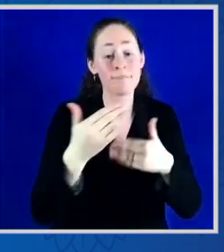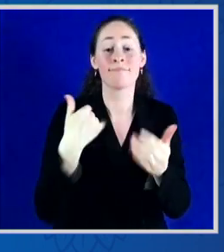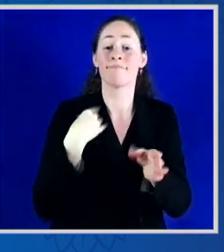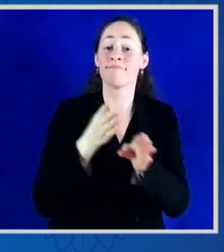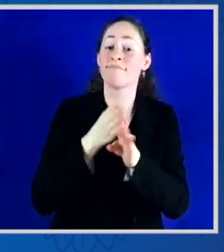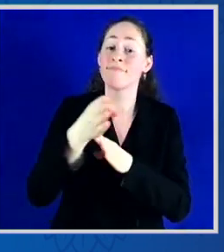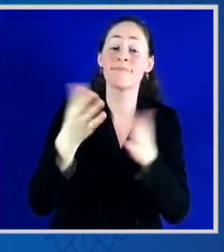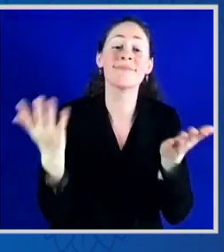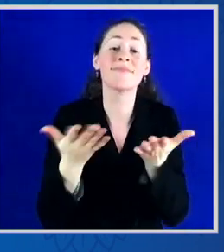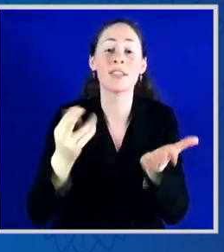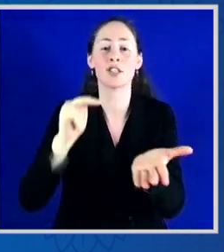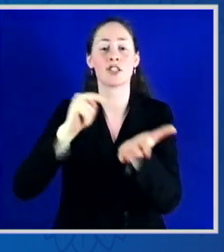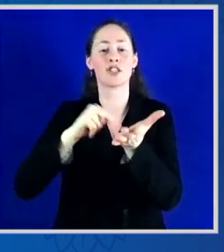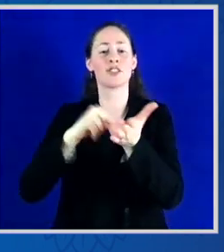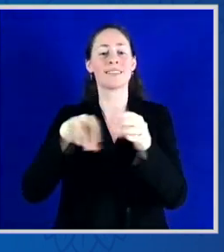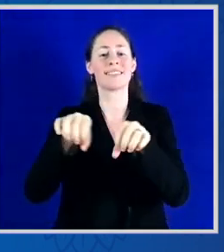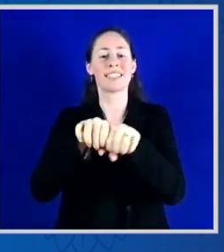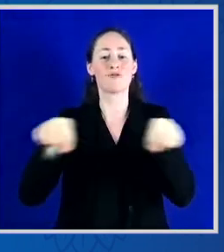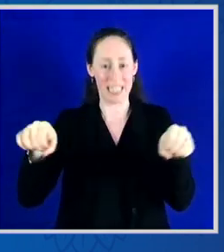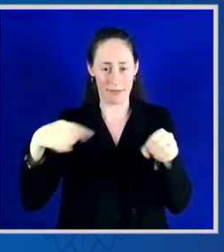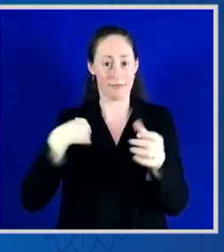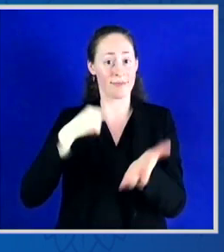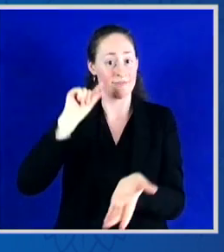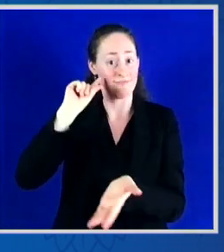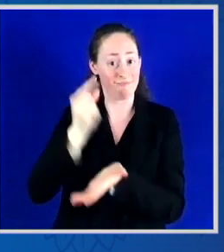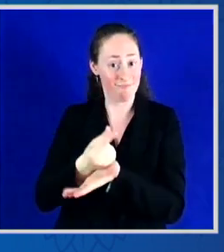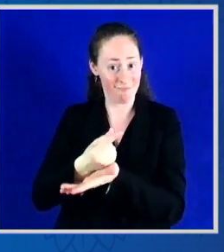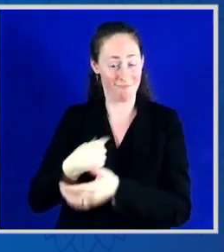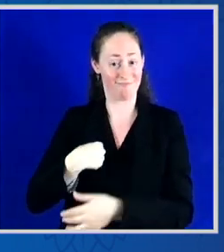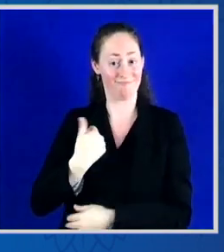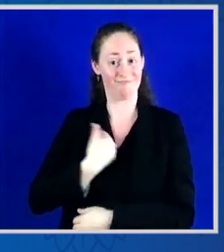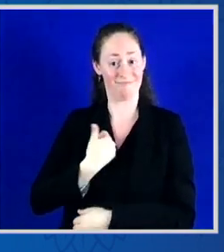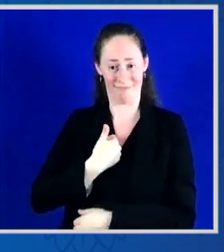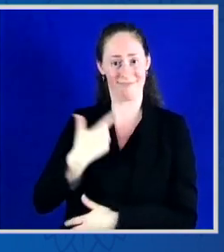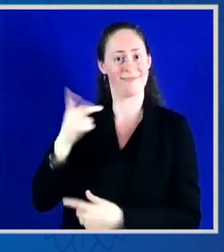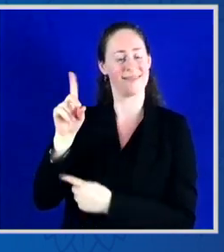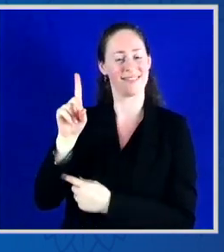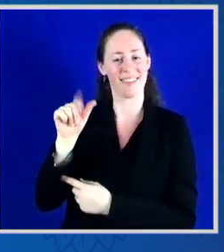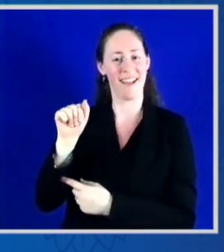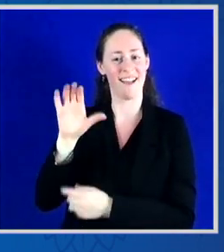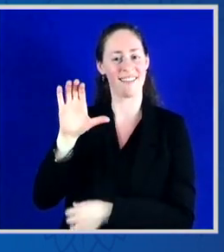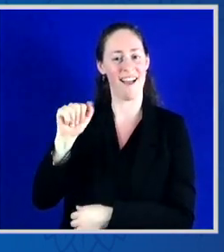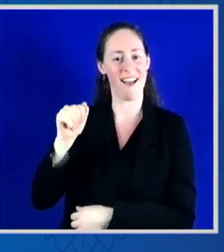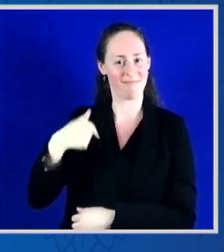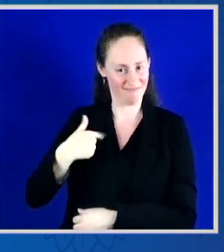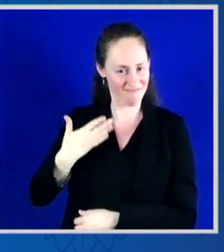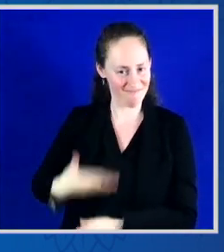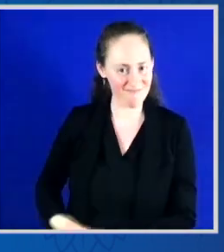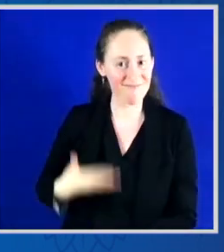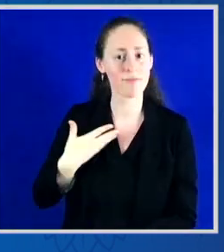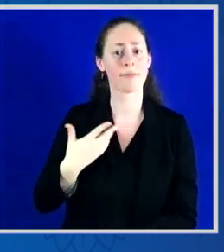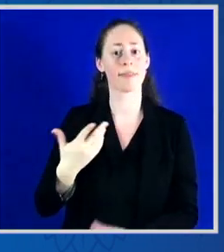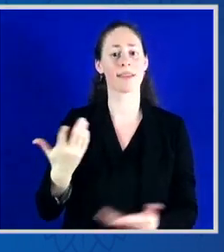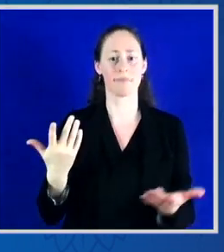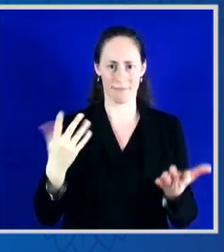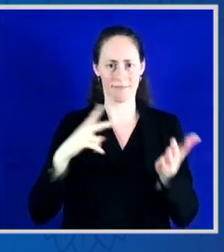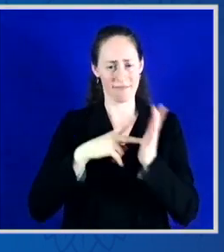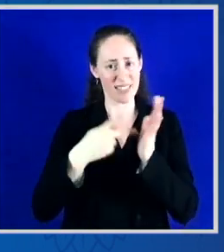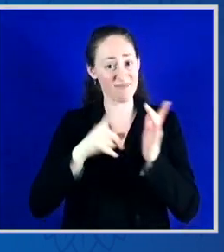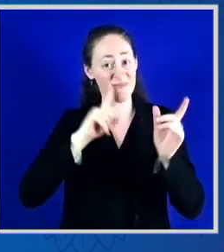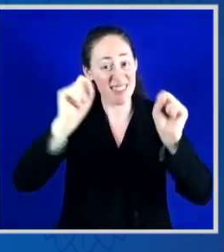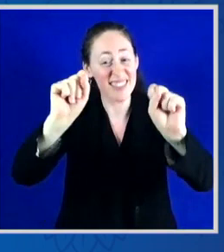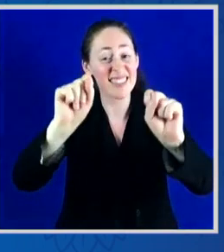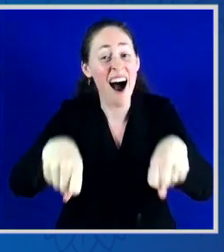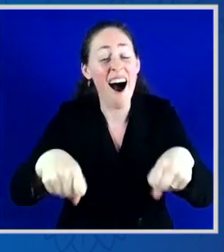program, DACA was implemented, and I was able to actually work. I was able to get a nursing license,